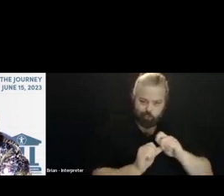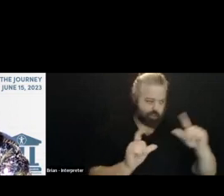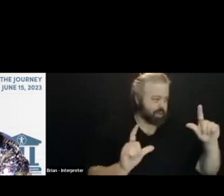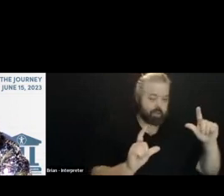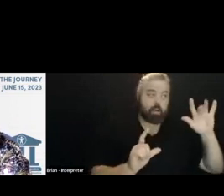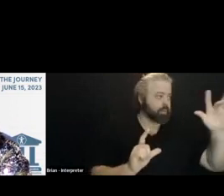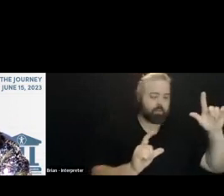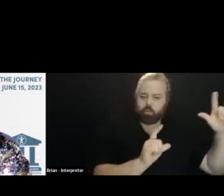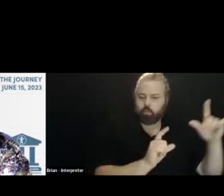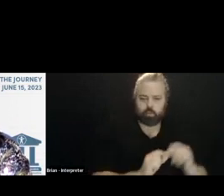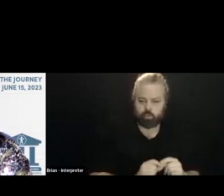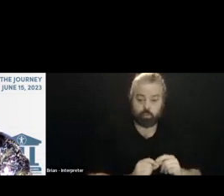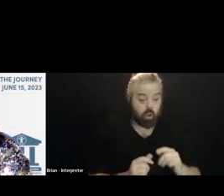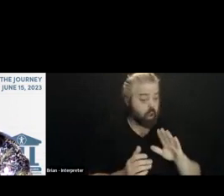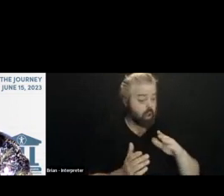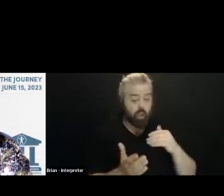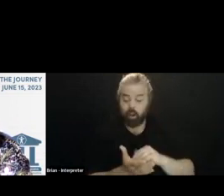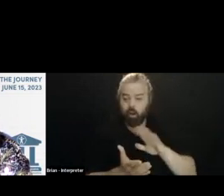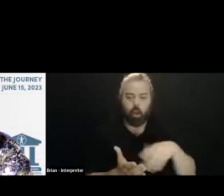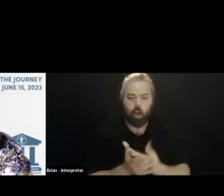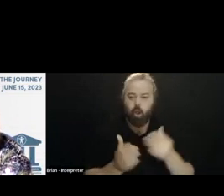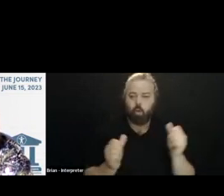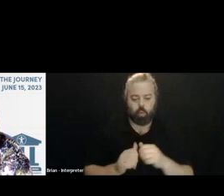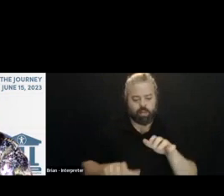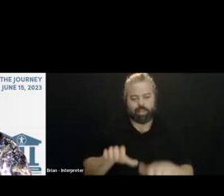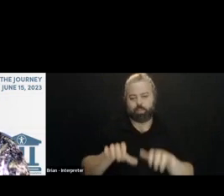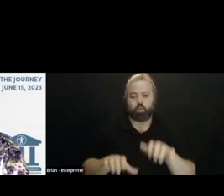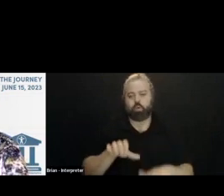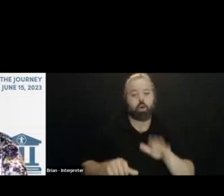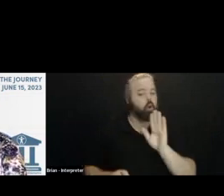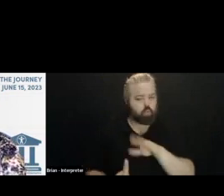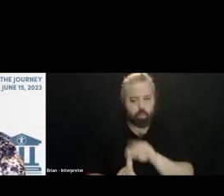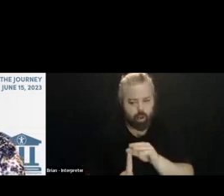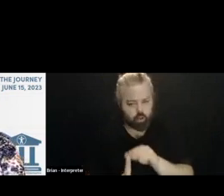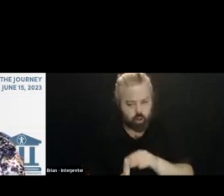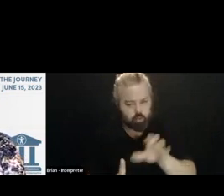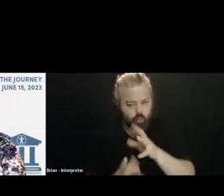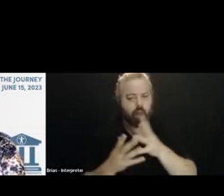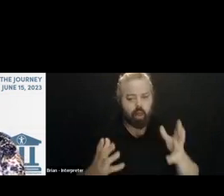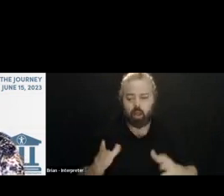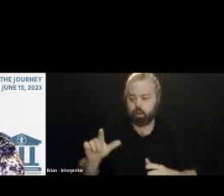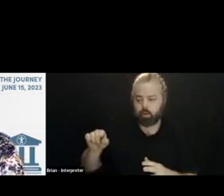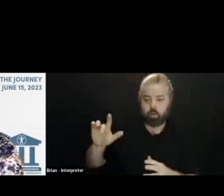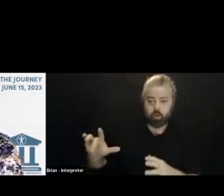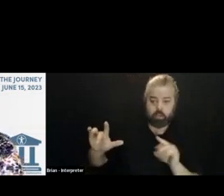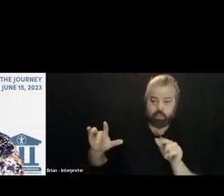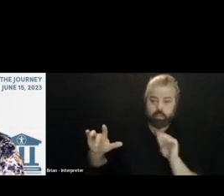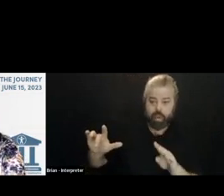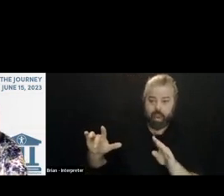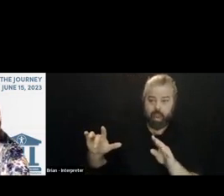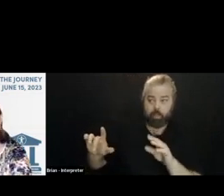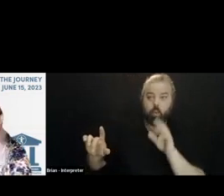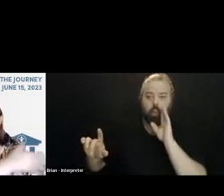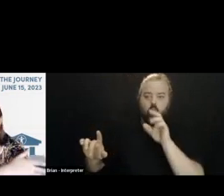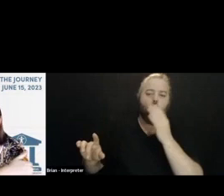with just using my keyboard. And a reminder here, because I'm doing this a lot, it's tab to go forward, shift